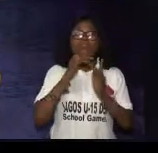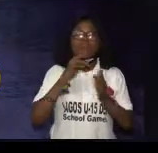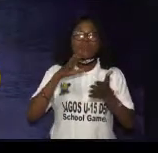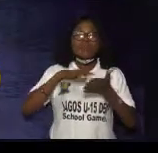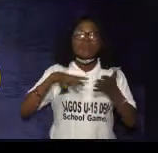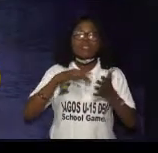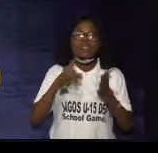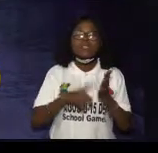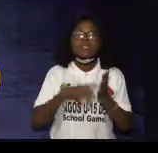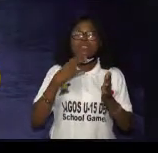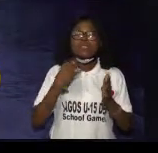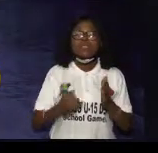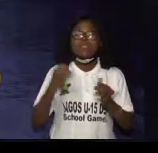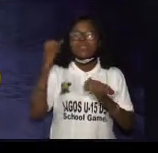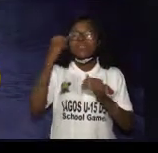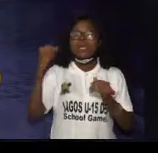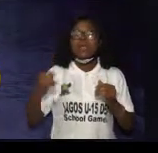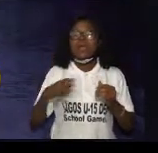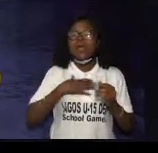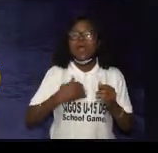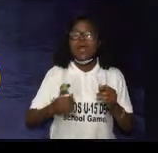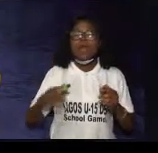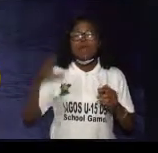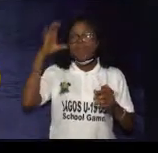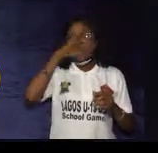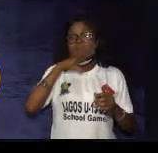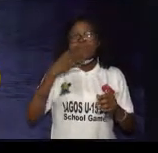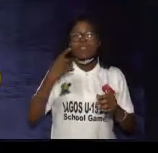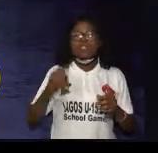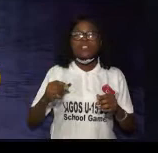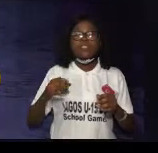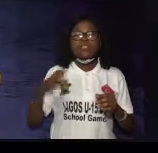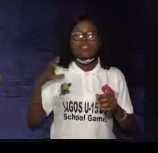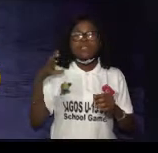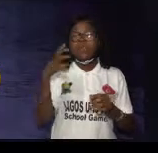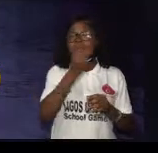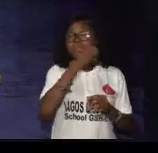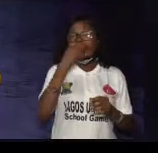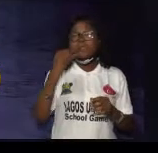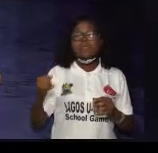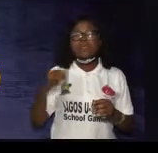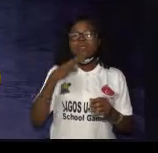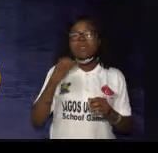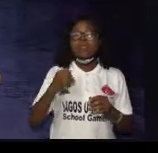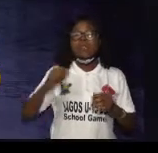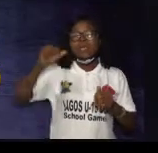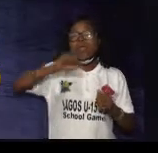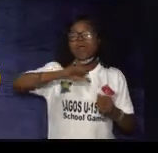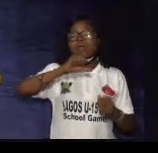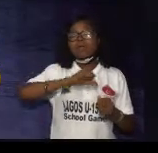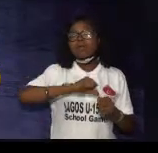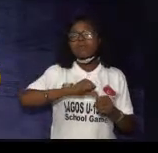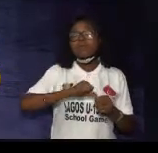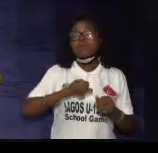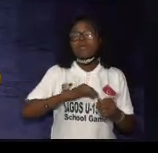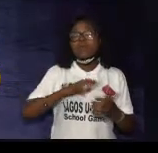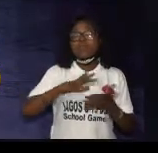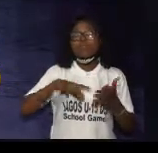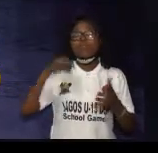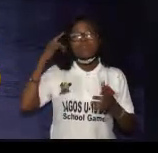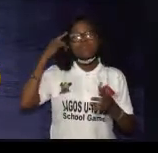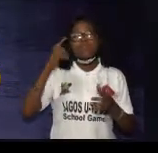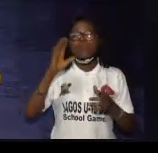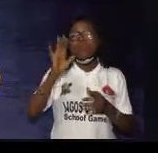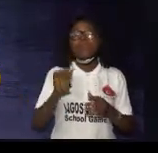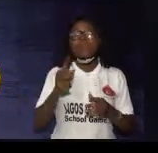these diagrams and find the missing angles. Now, I'll take my time to solve this for you one by